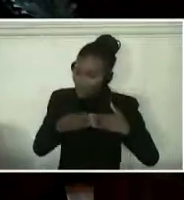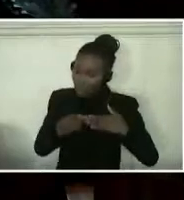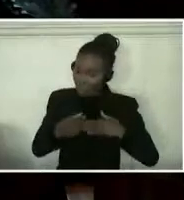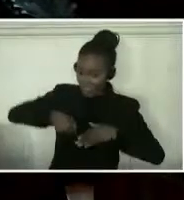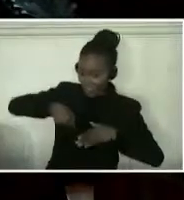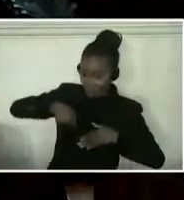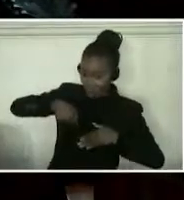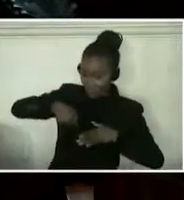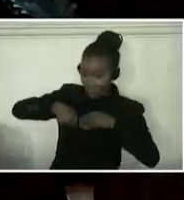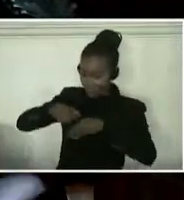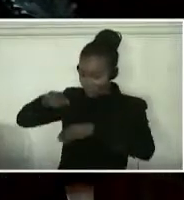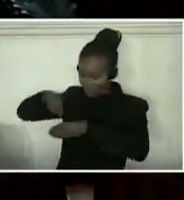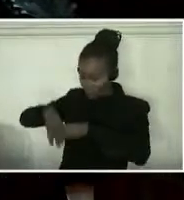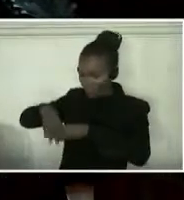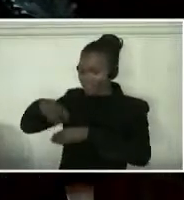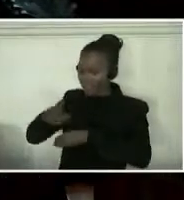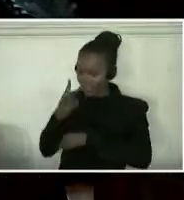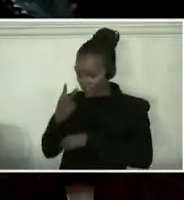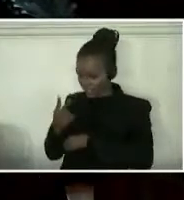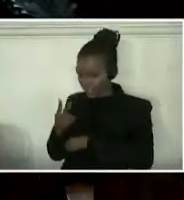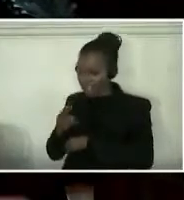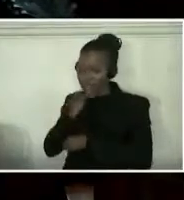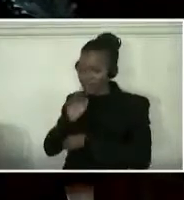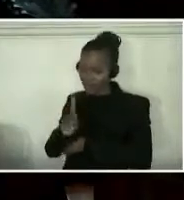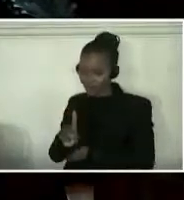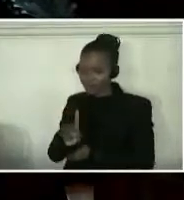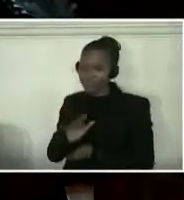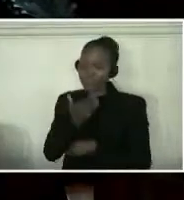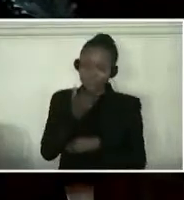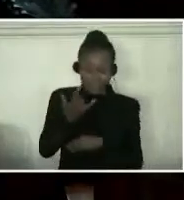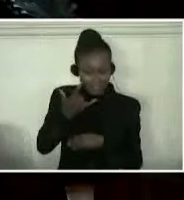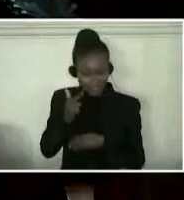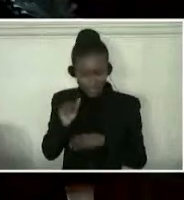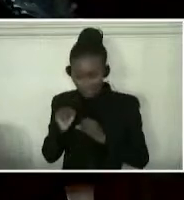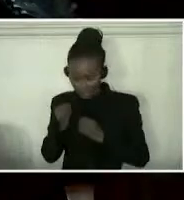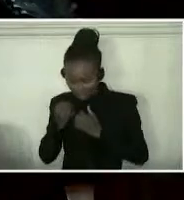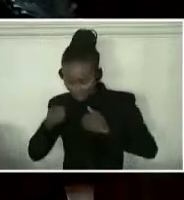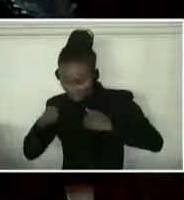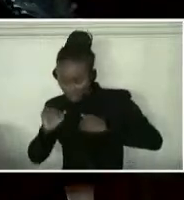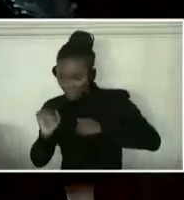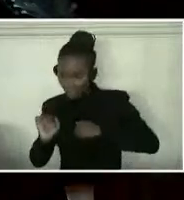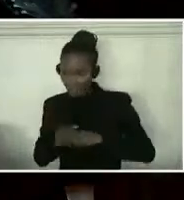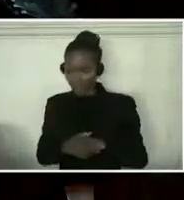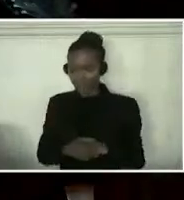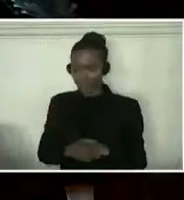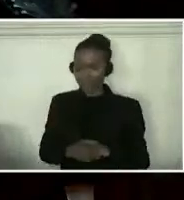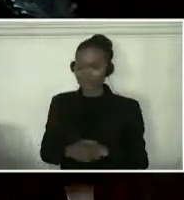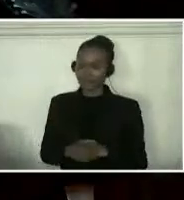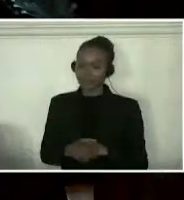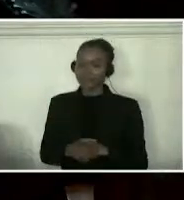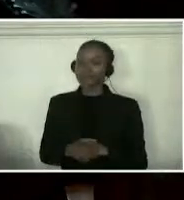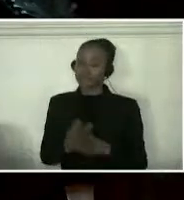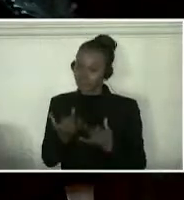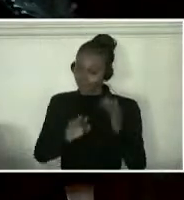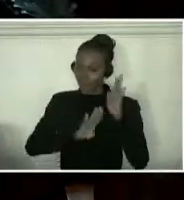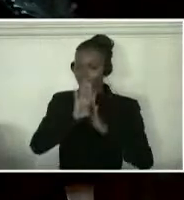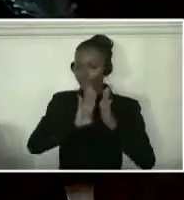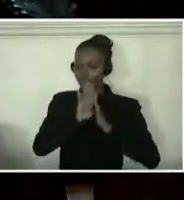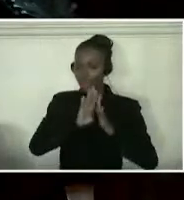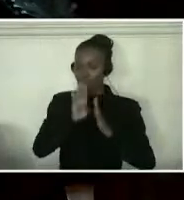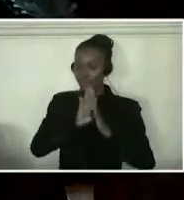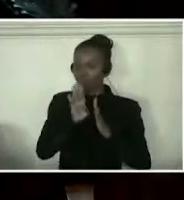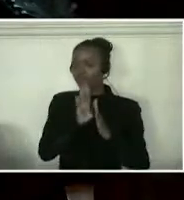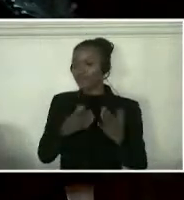all of them are in your pegs on strengthening health systems efforts to improve minimum self-establishment